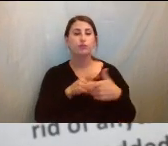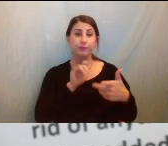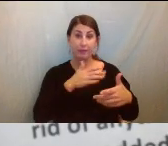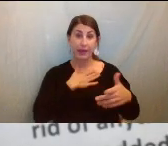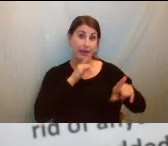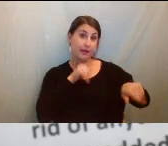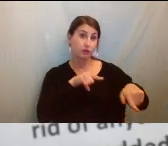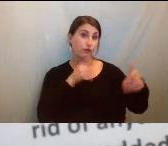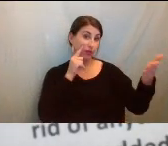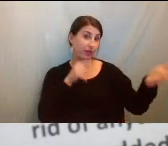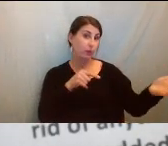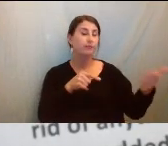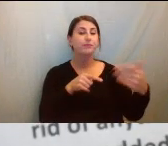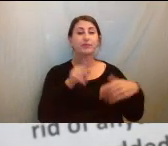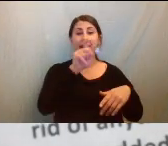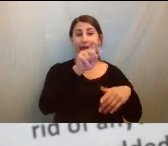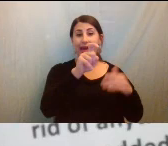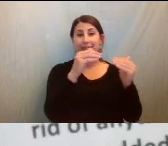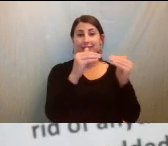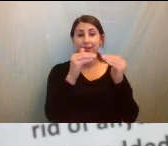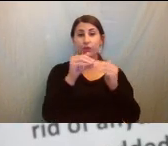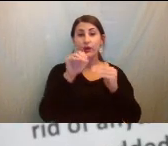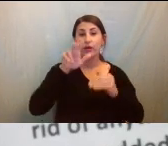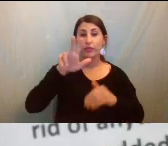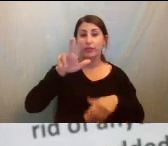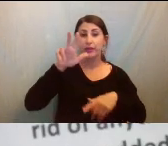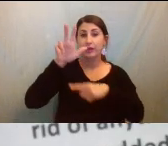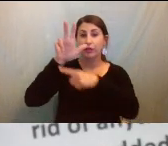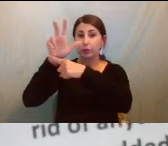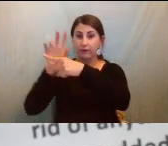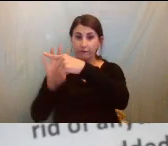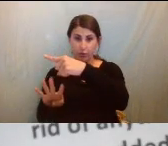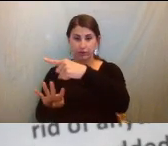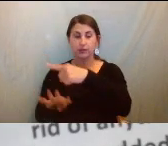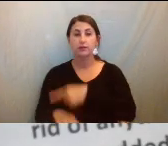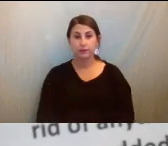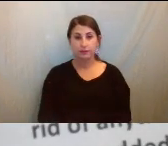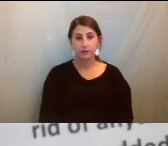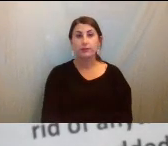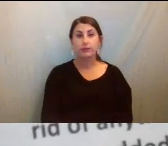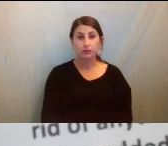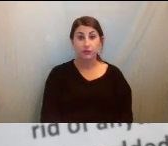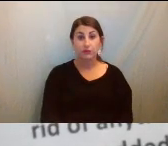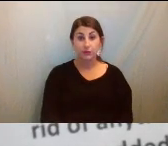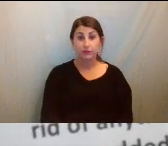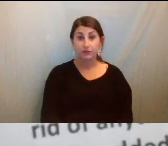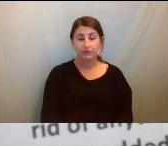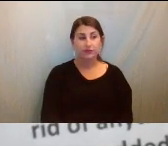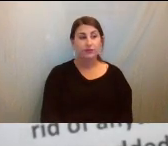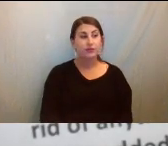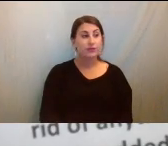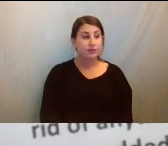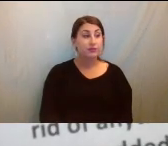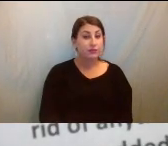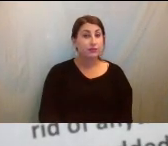Okay, so that's my answer for here. So x equals 3 and 3/4. Okay.